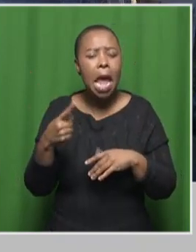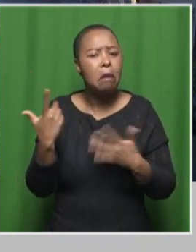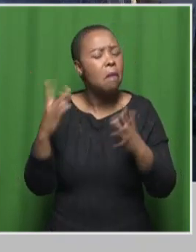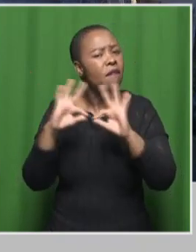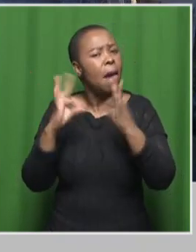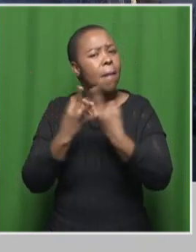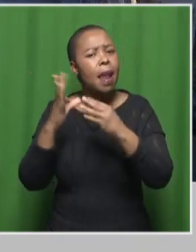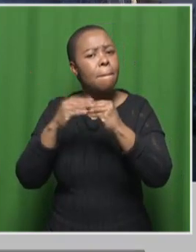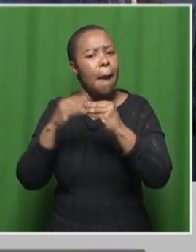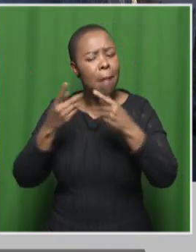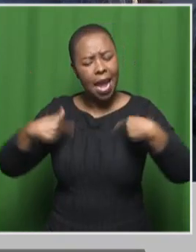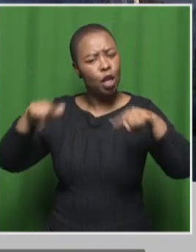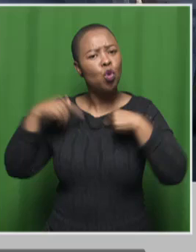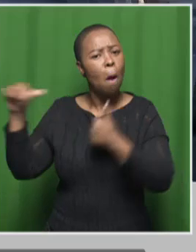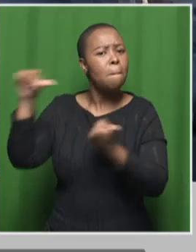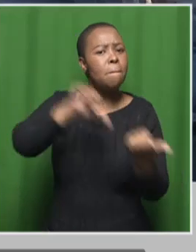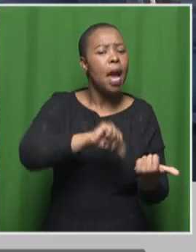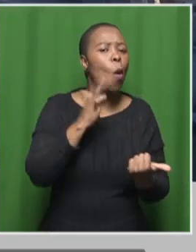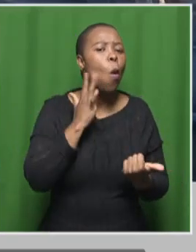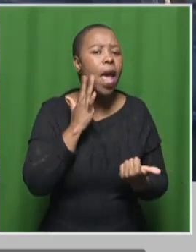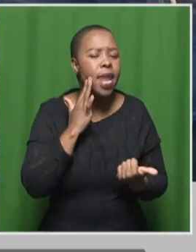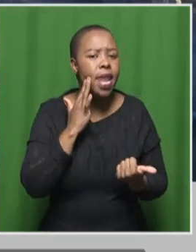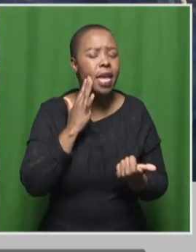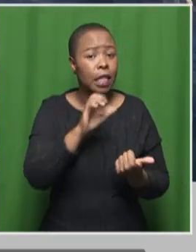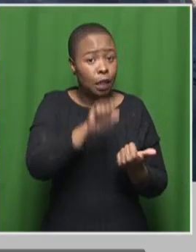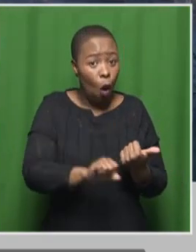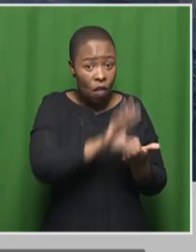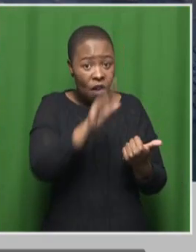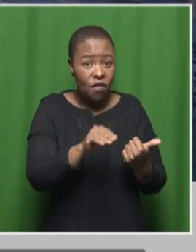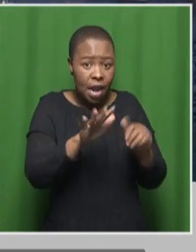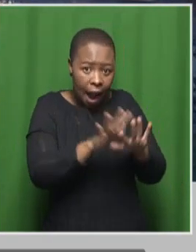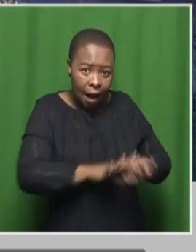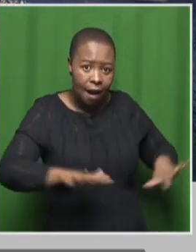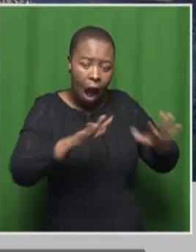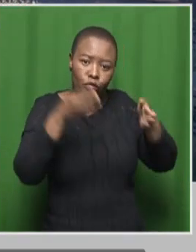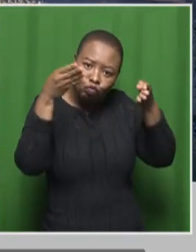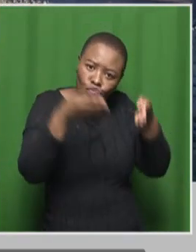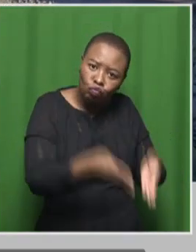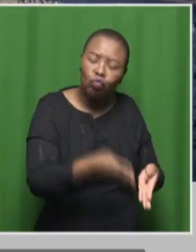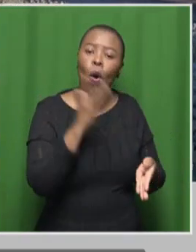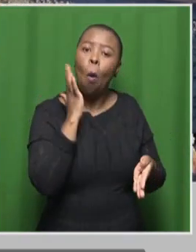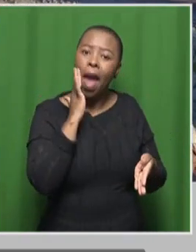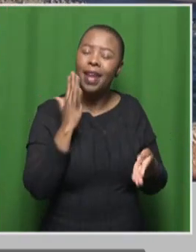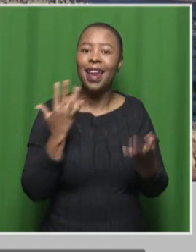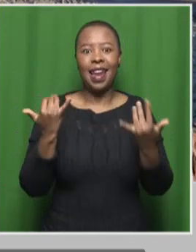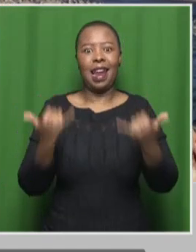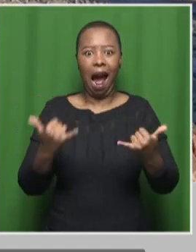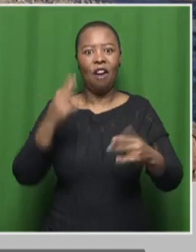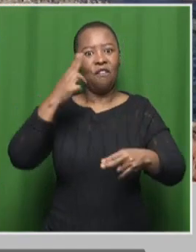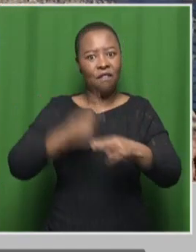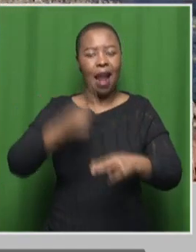to come back and be buried in the South African soil? Now this is the moment. The moment has